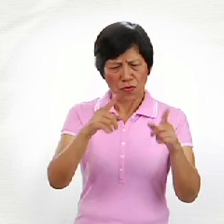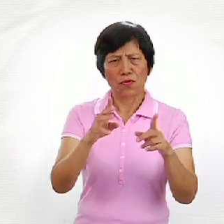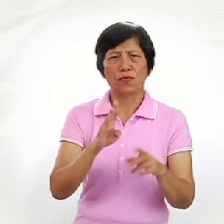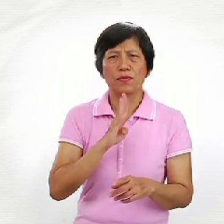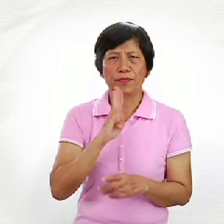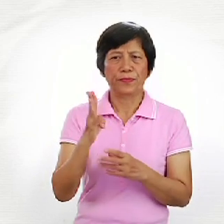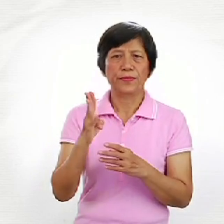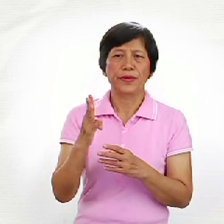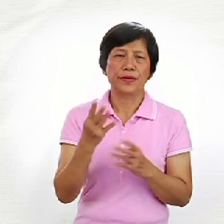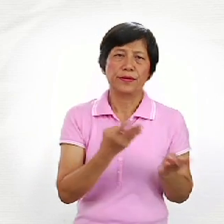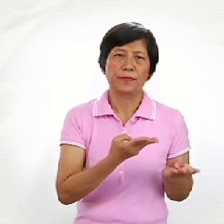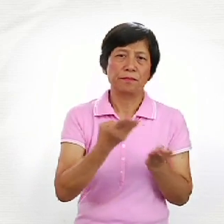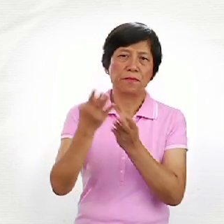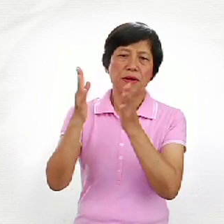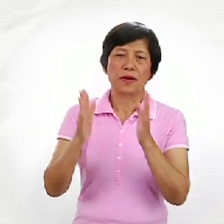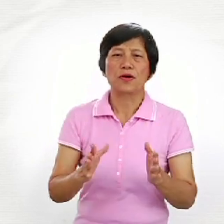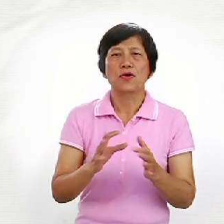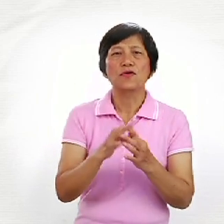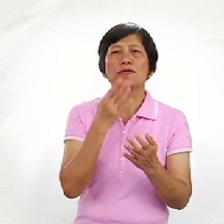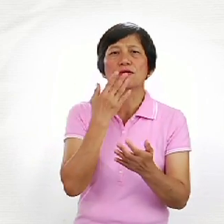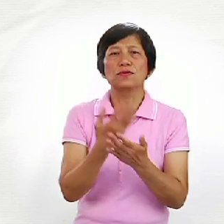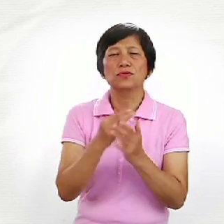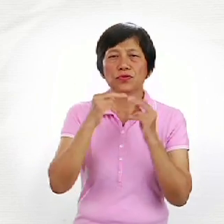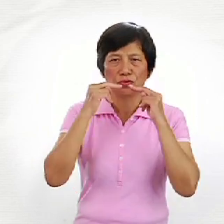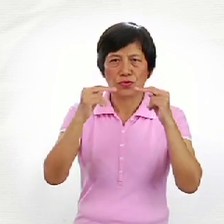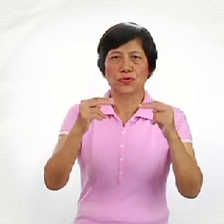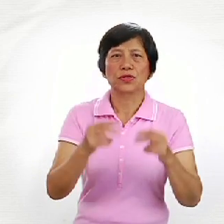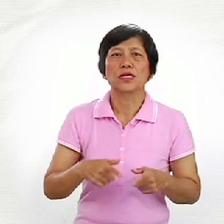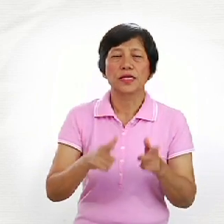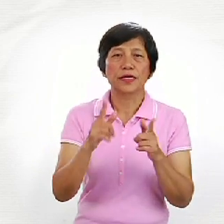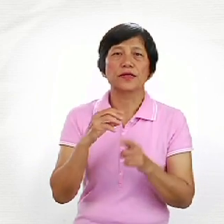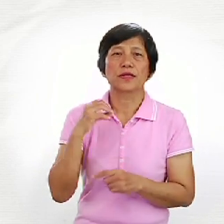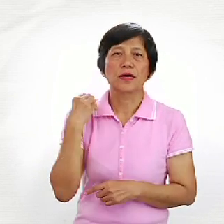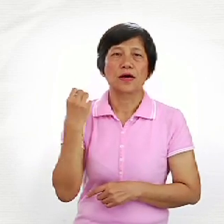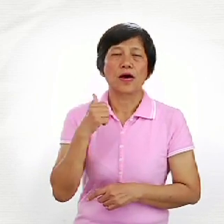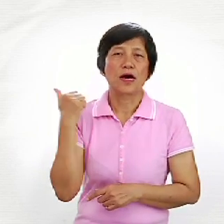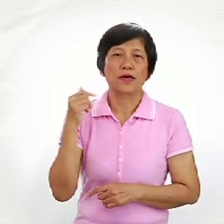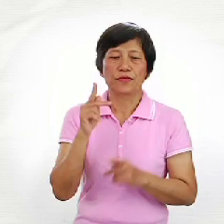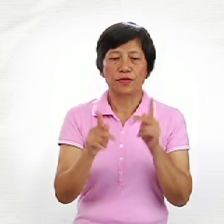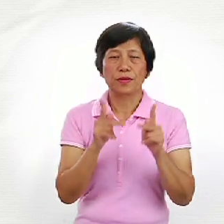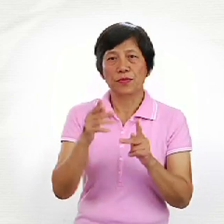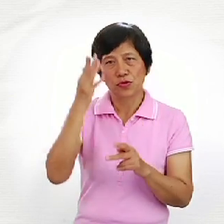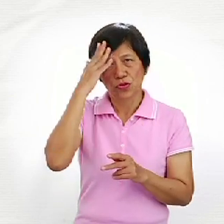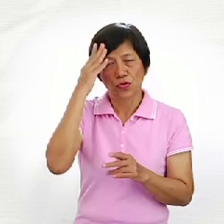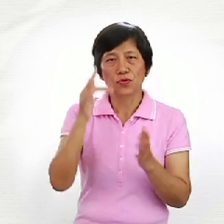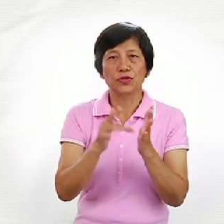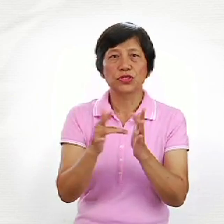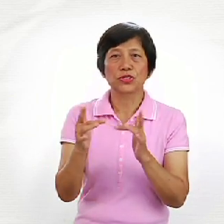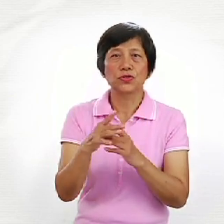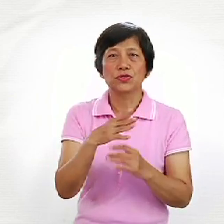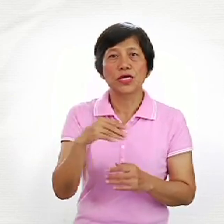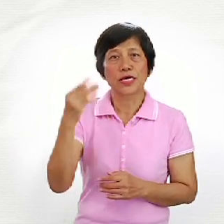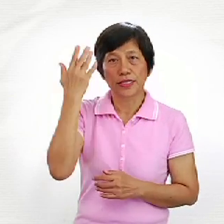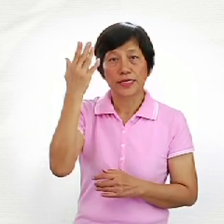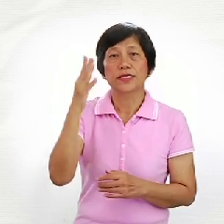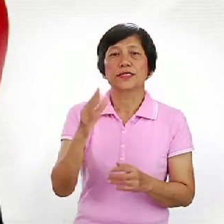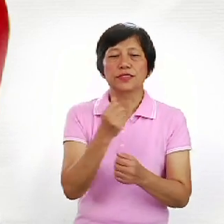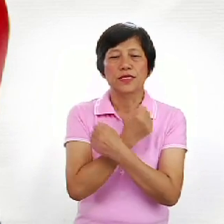news. Let other people know Jesus and His love and